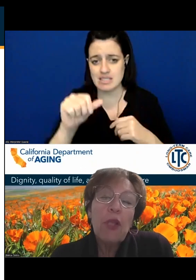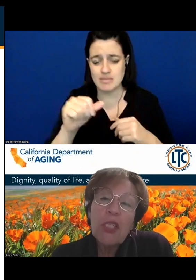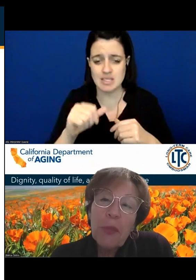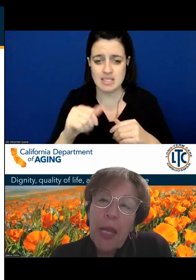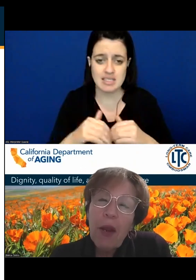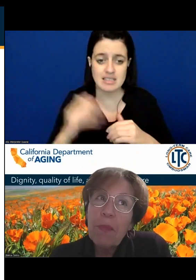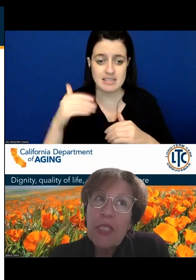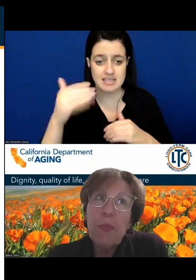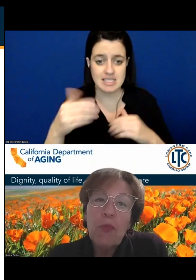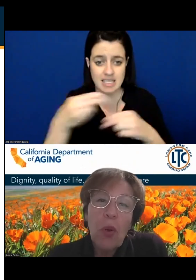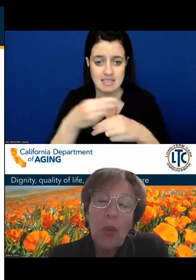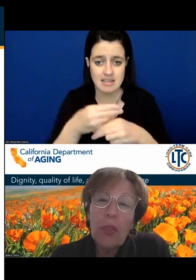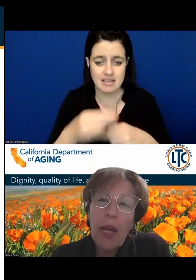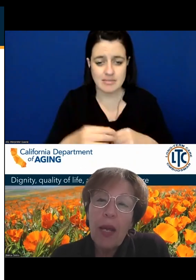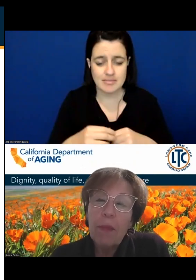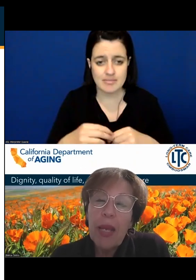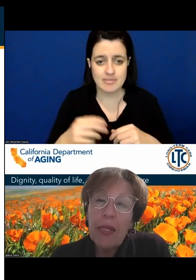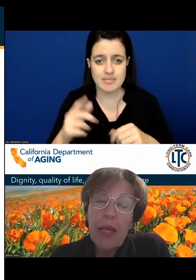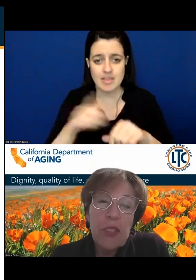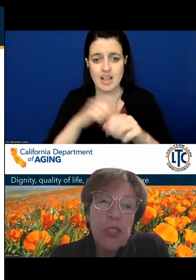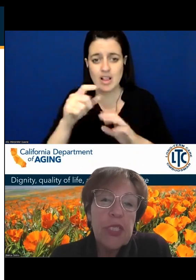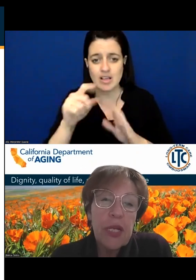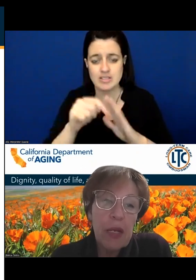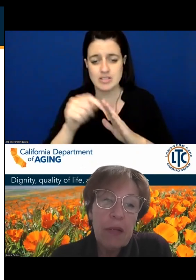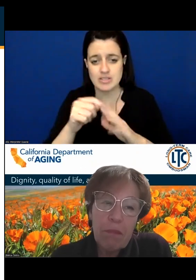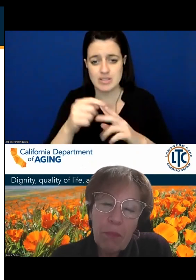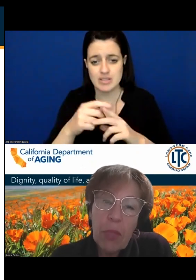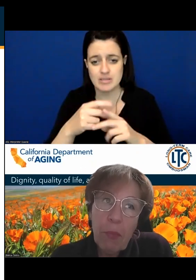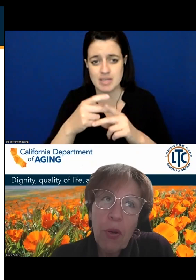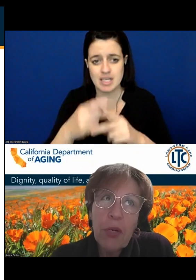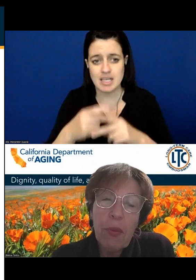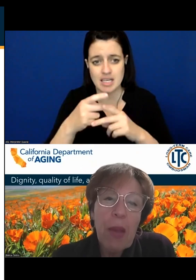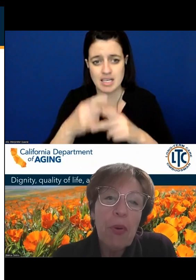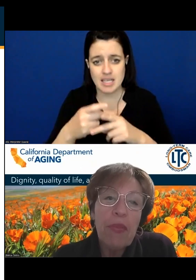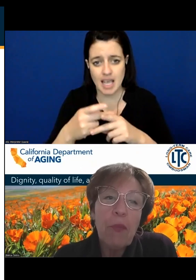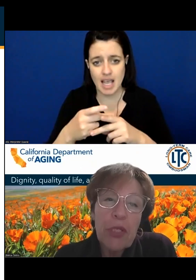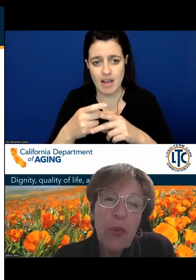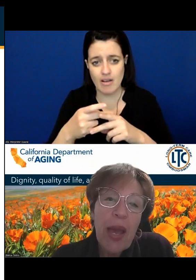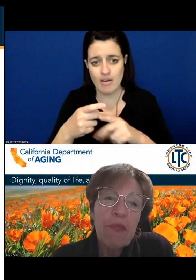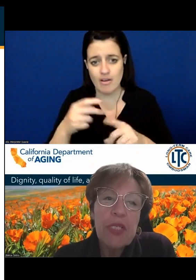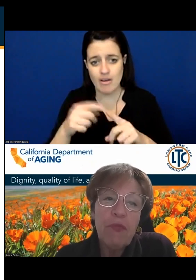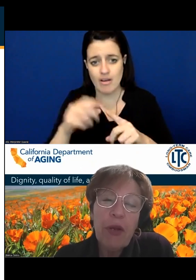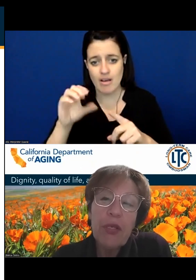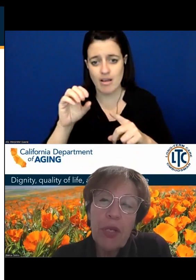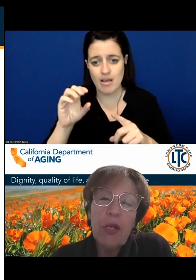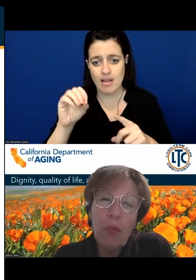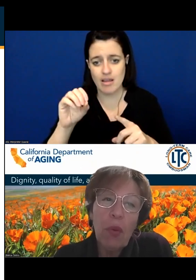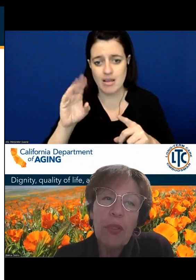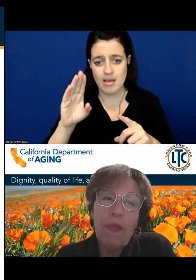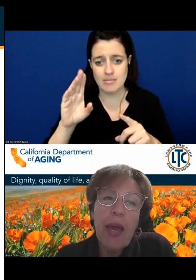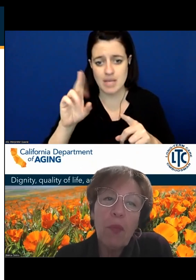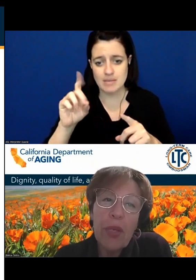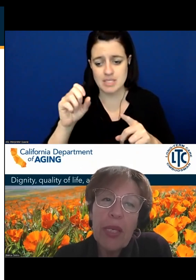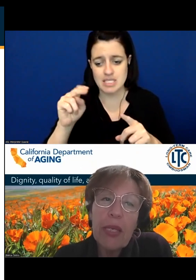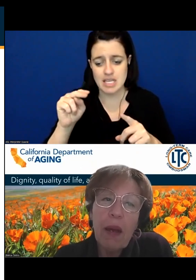The long-term care ombudsman role, and it's just important to remember that we do have this very unique role